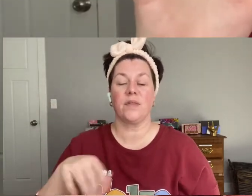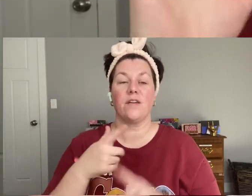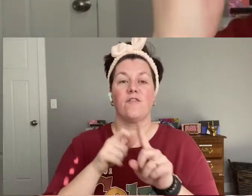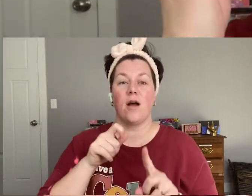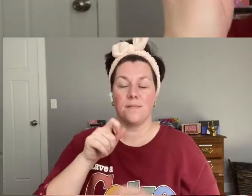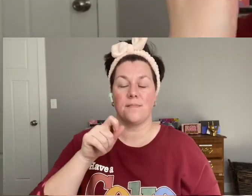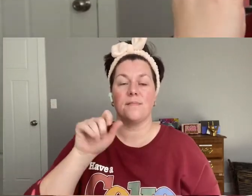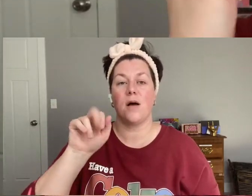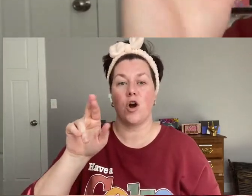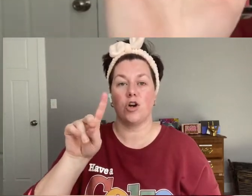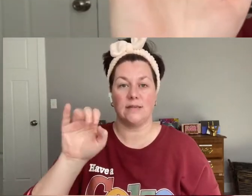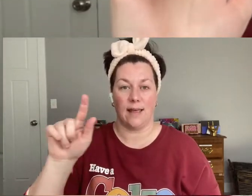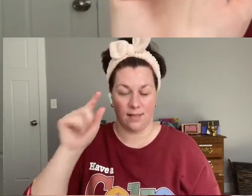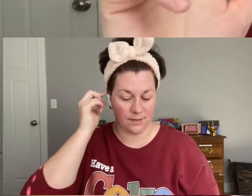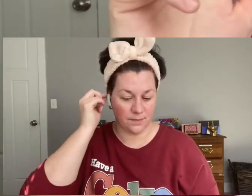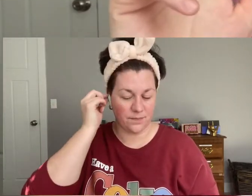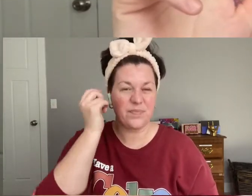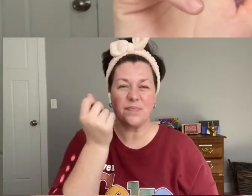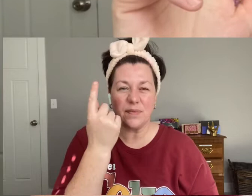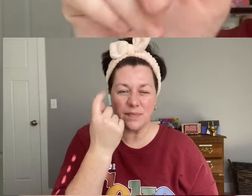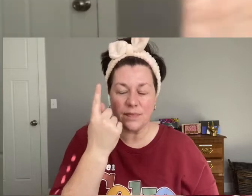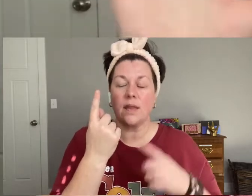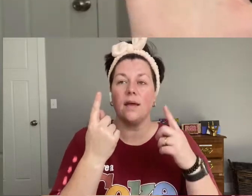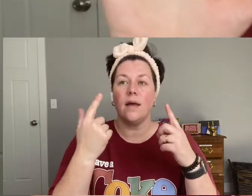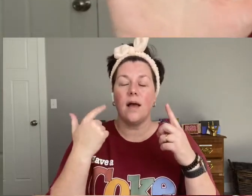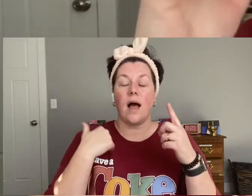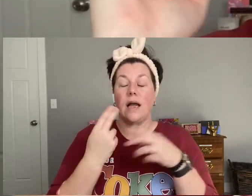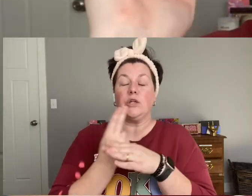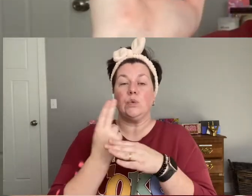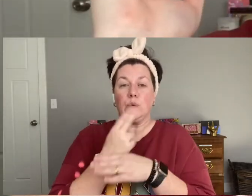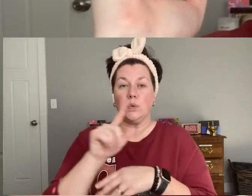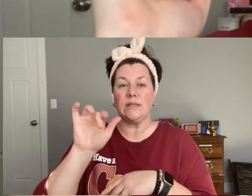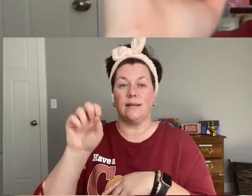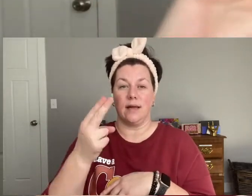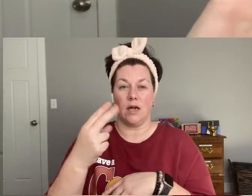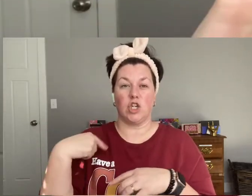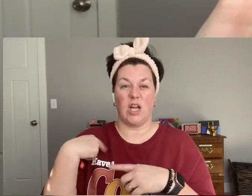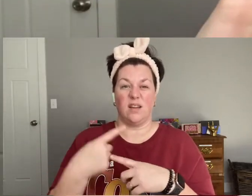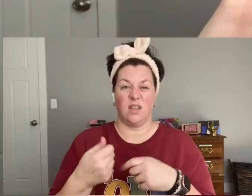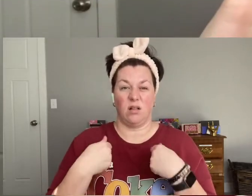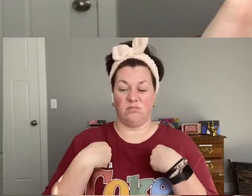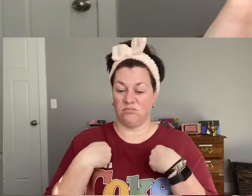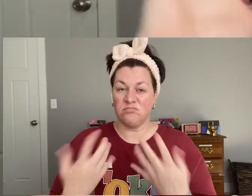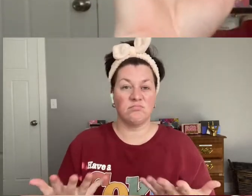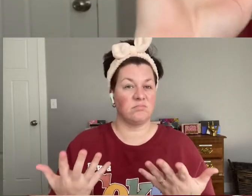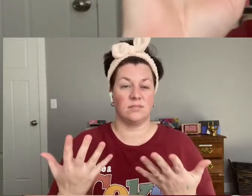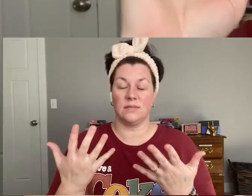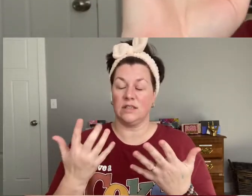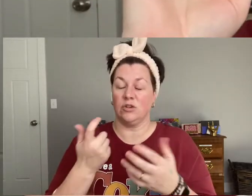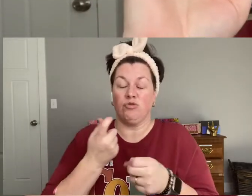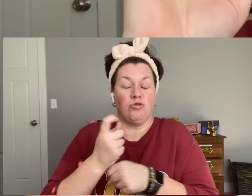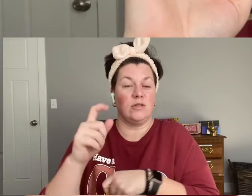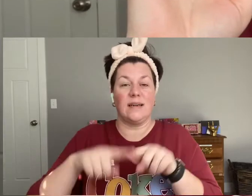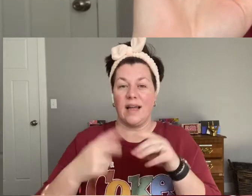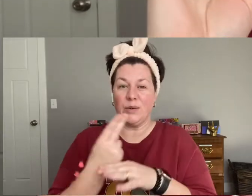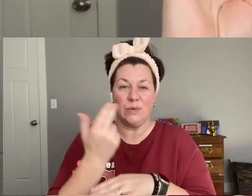thing about lashes. I wear lashes until they're deceased, until there is not a breath of life